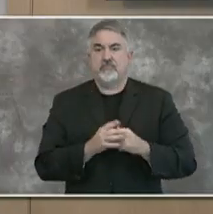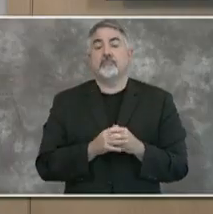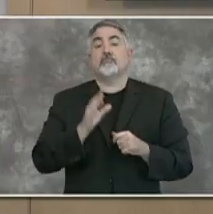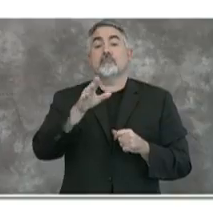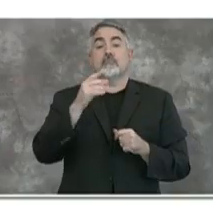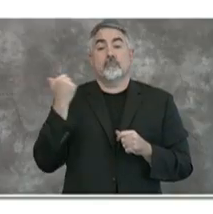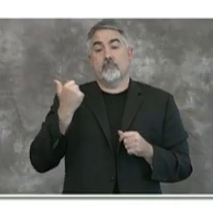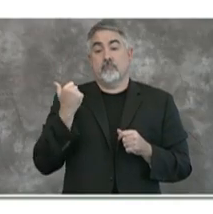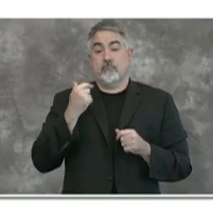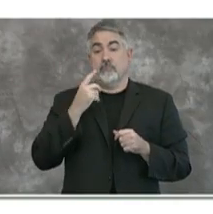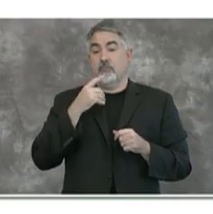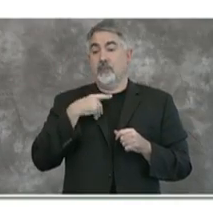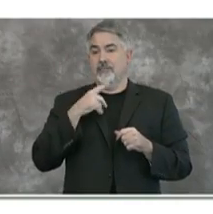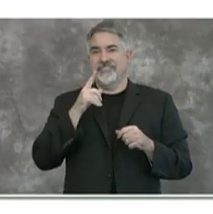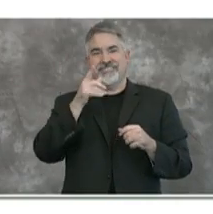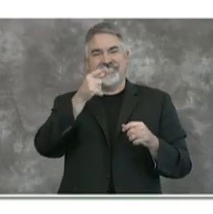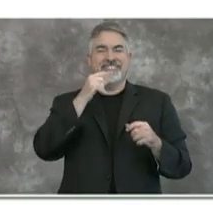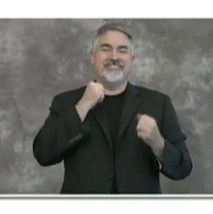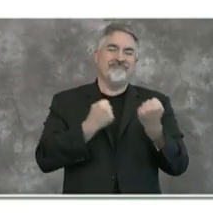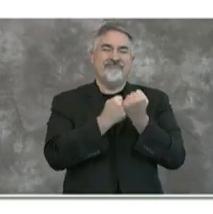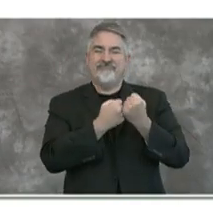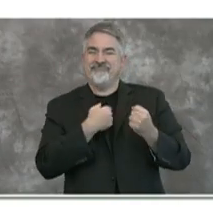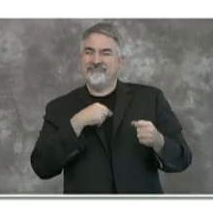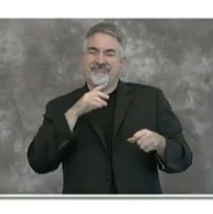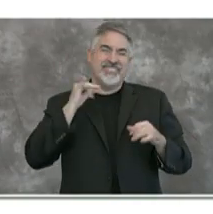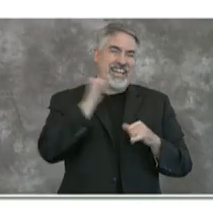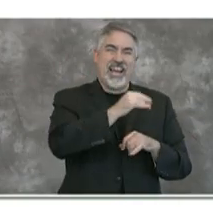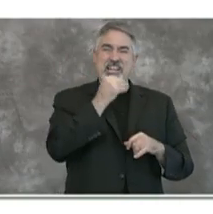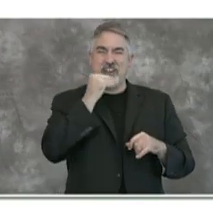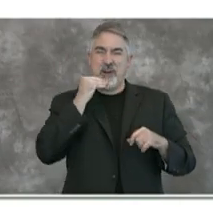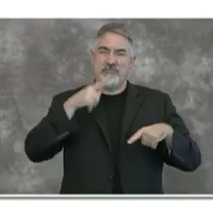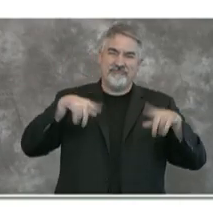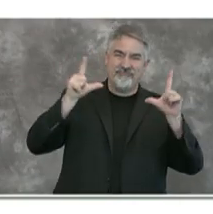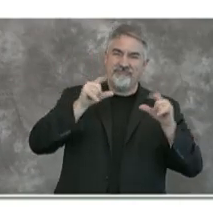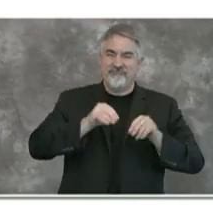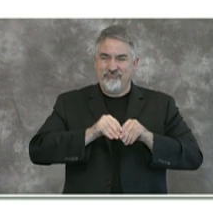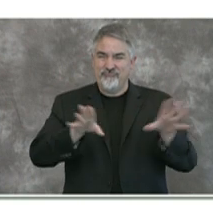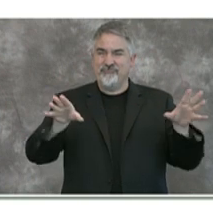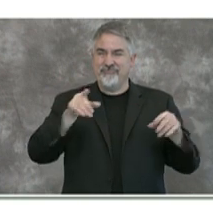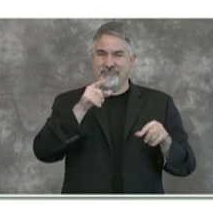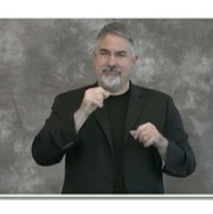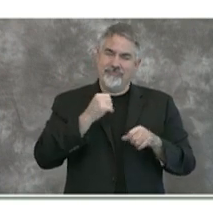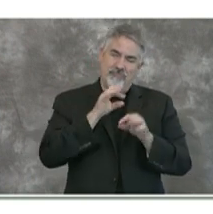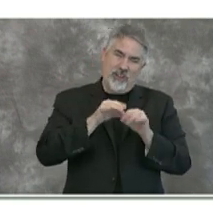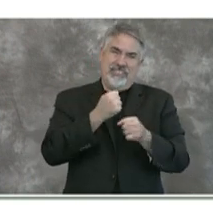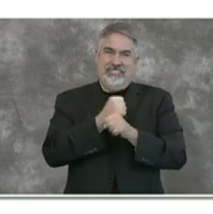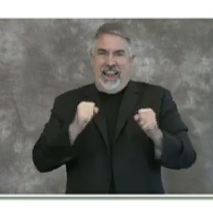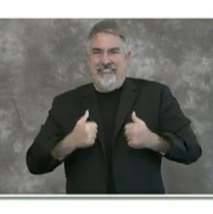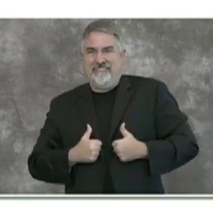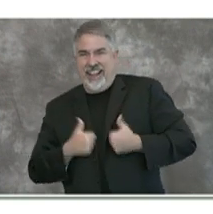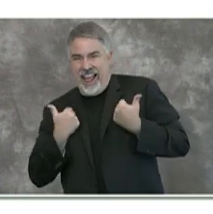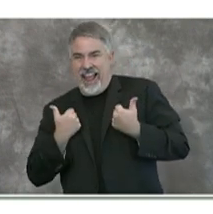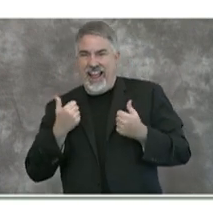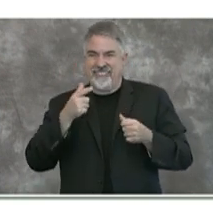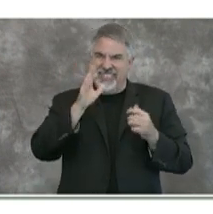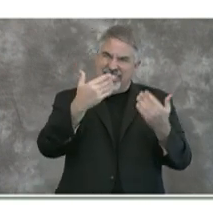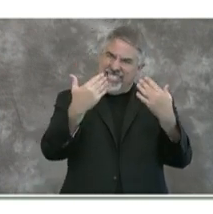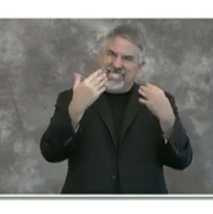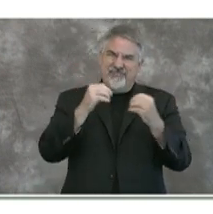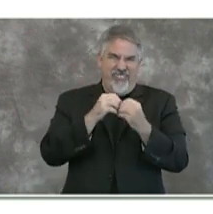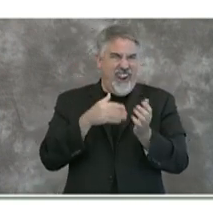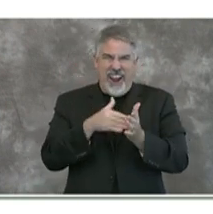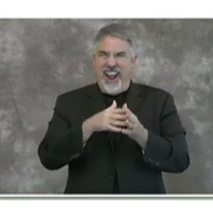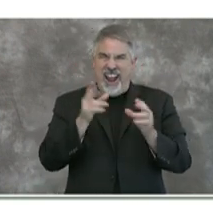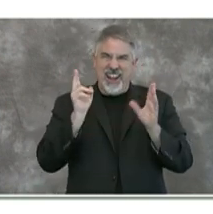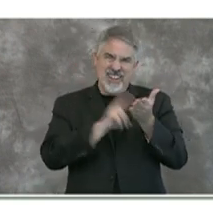pledge. It was a wonderful response. We're so grateful for the thousands and thousands of San Diegans who signed up. Again, this is just a way to engage